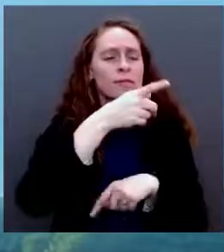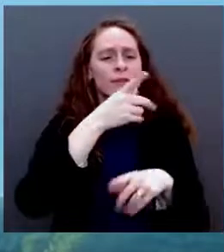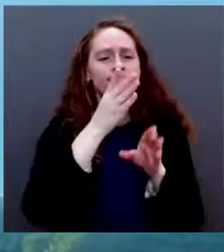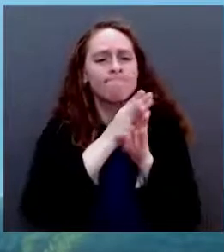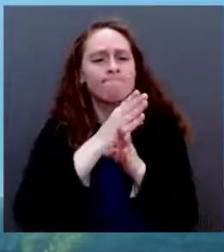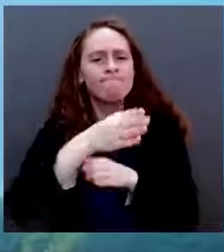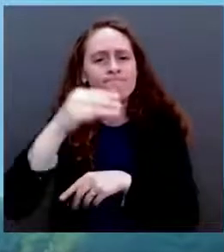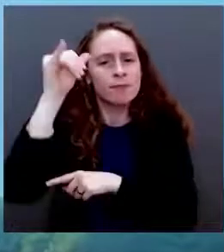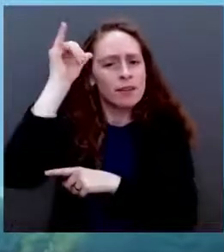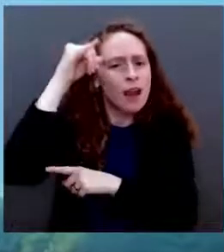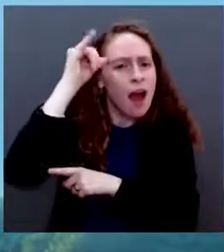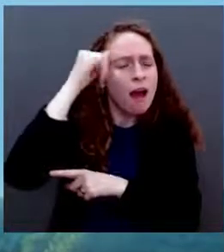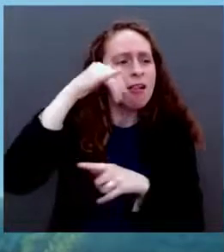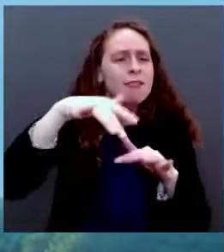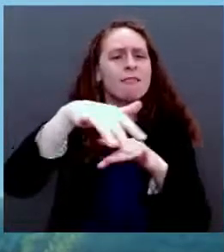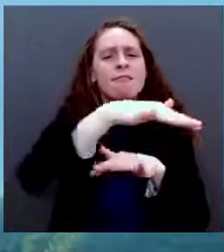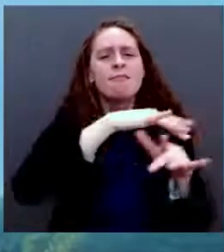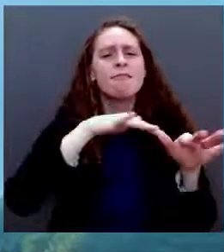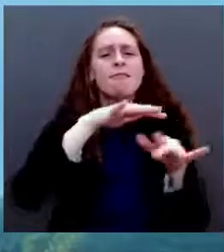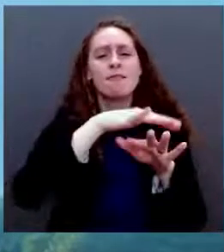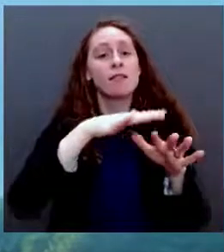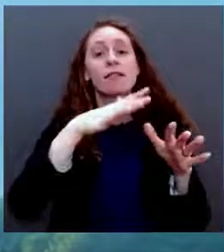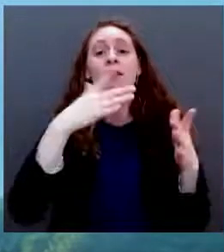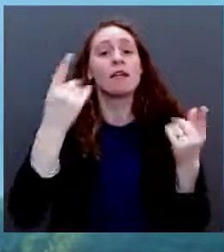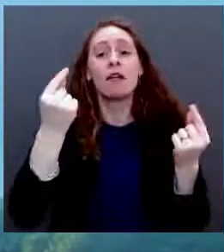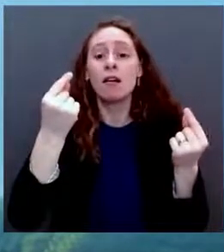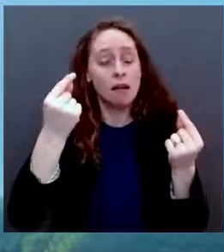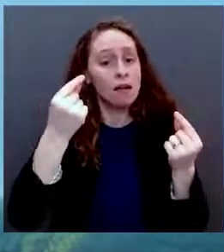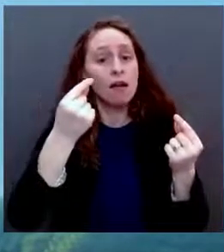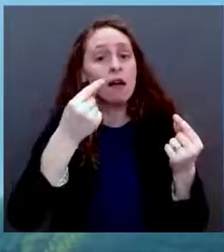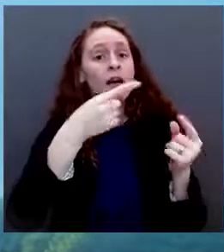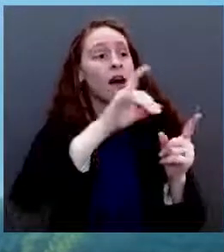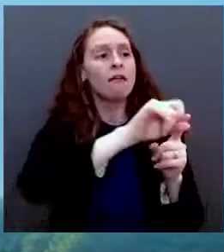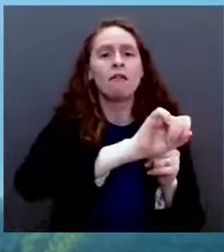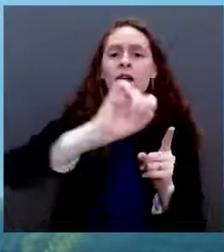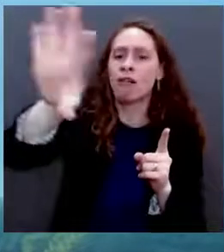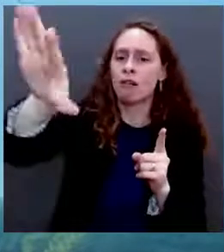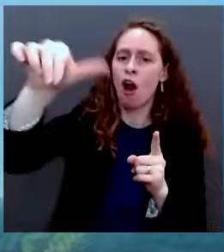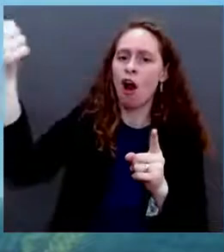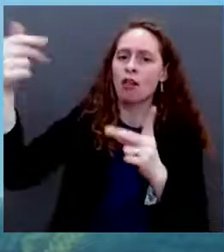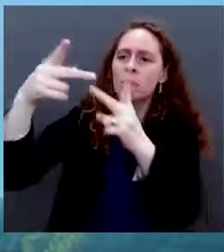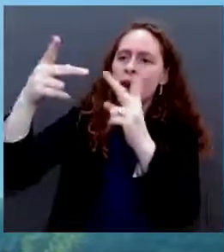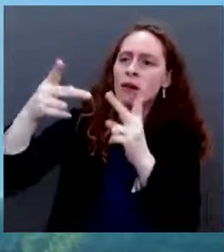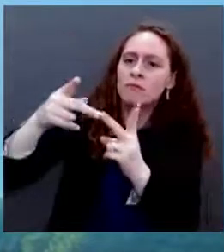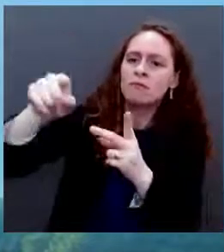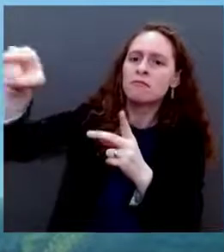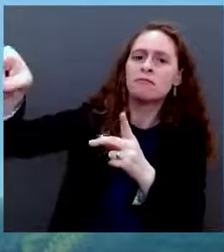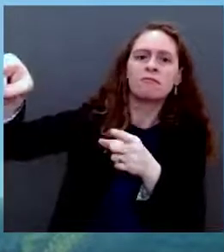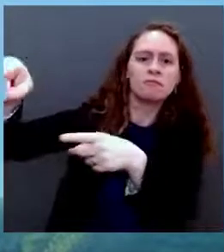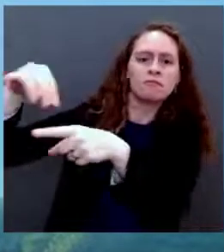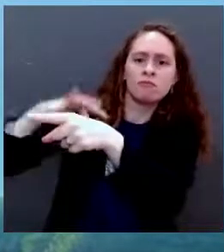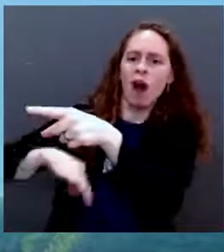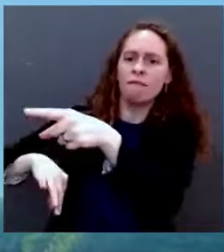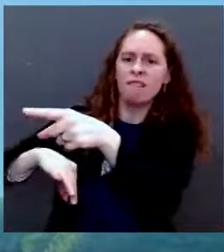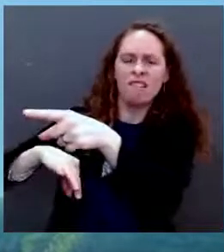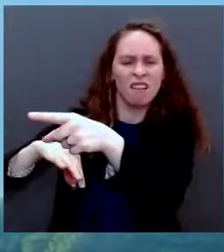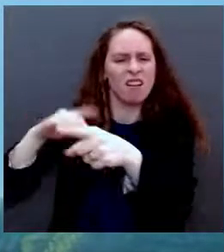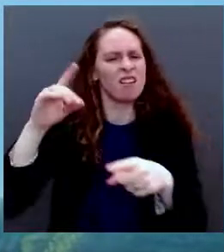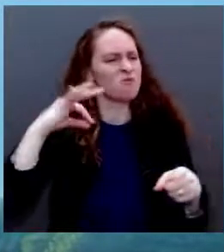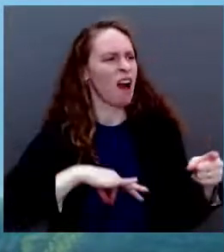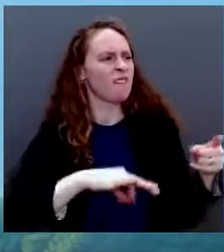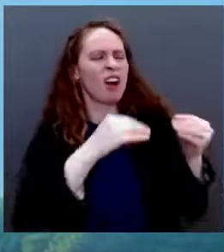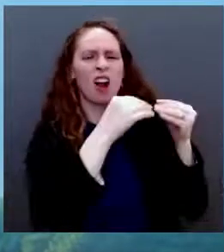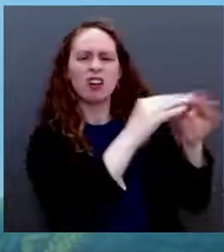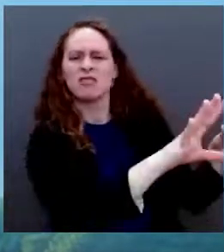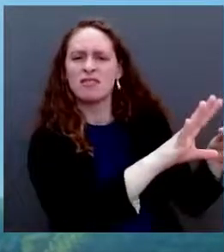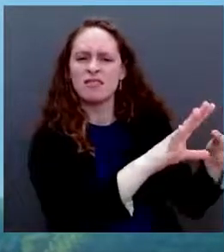miles away. What Scott's talking about is retaining those profits in the small towns. That's going to create opportunities for